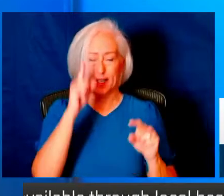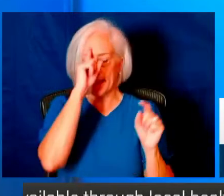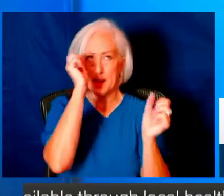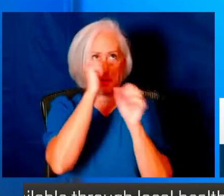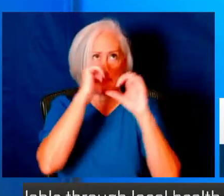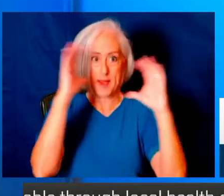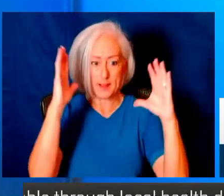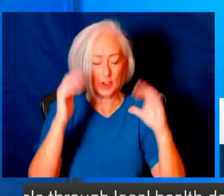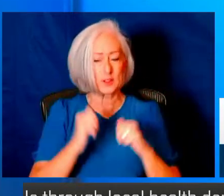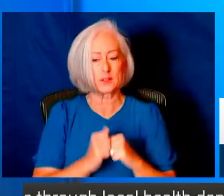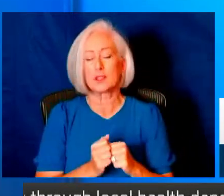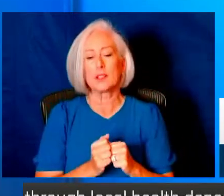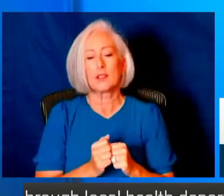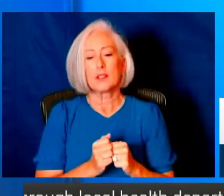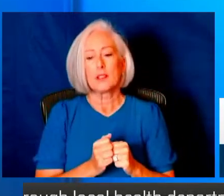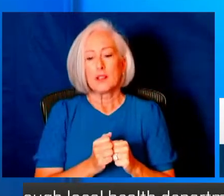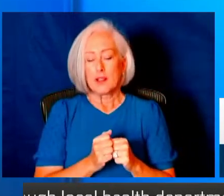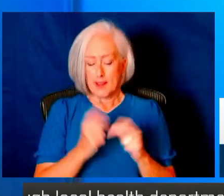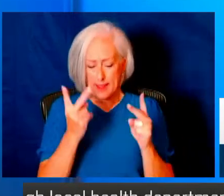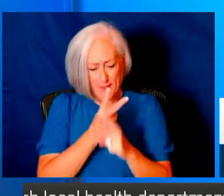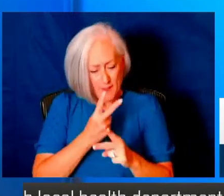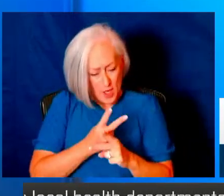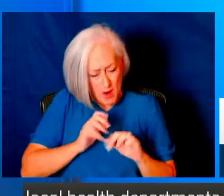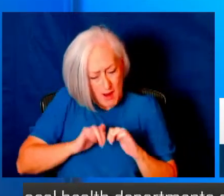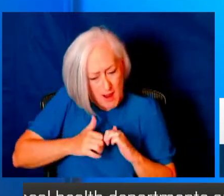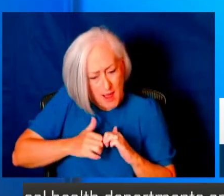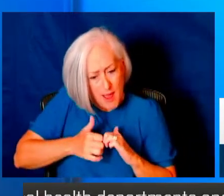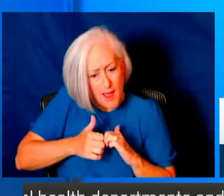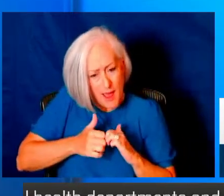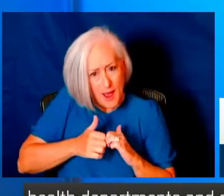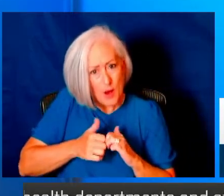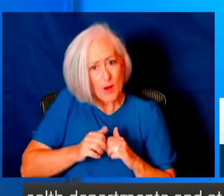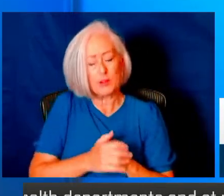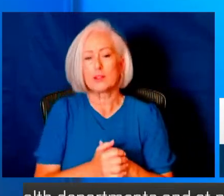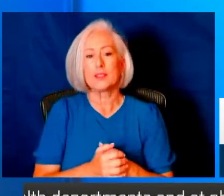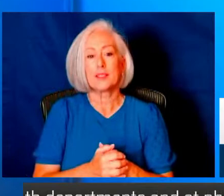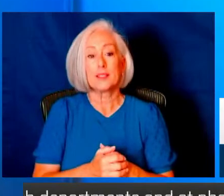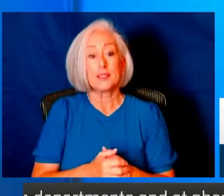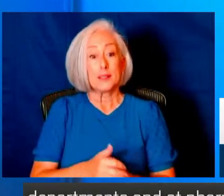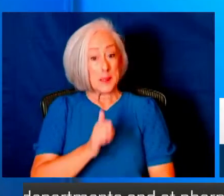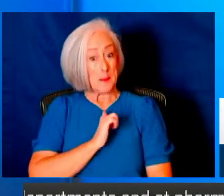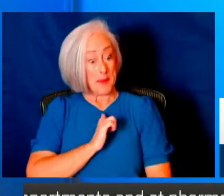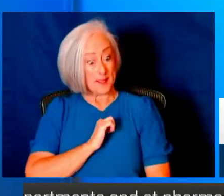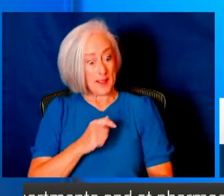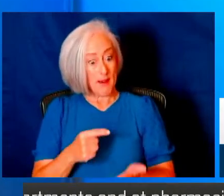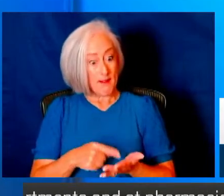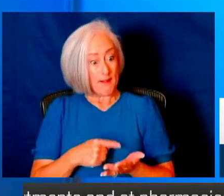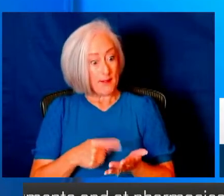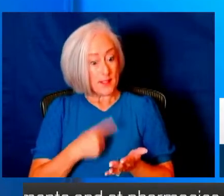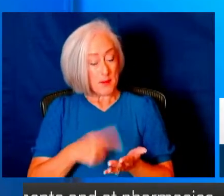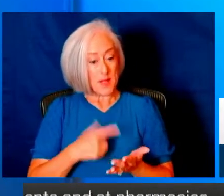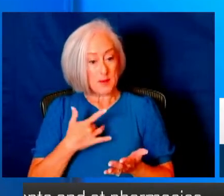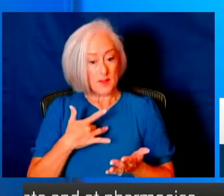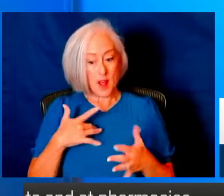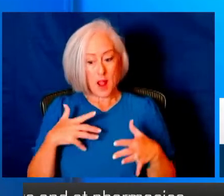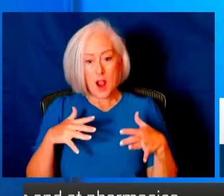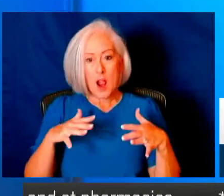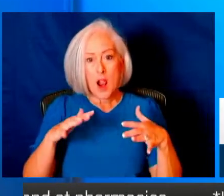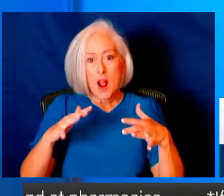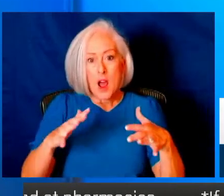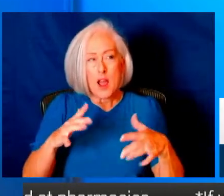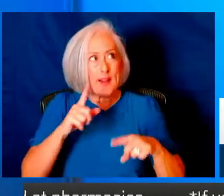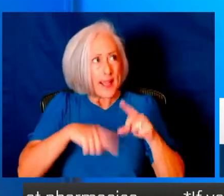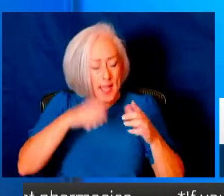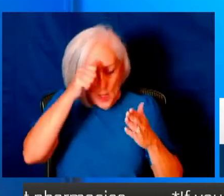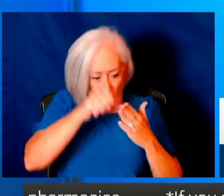way. And, you know, I get like very anxious sometimes when I don't remember like an assignment